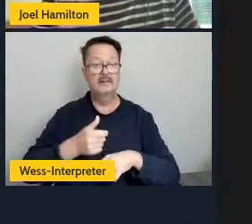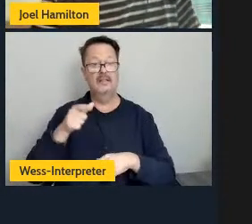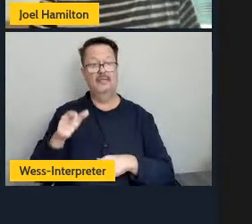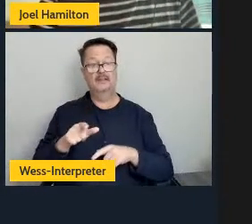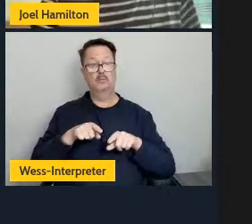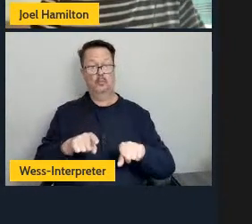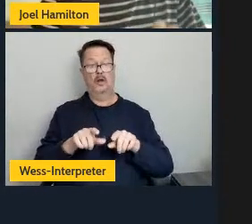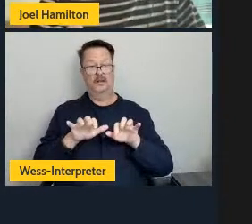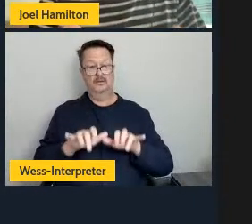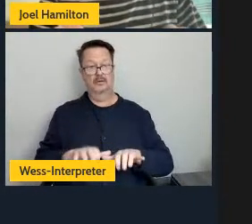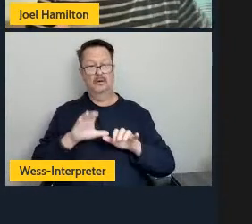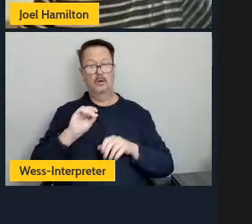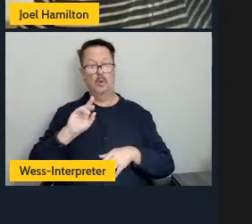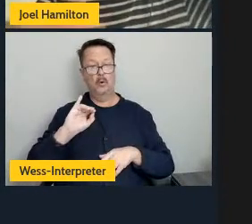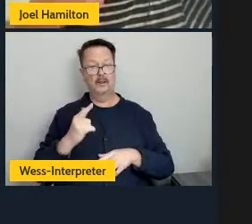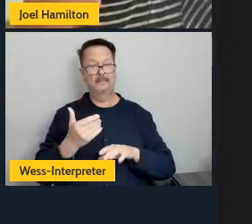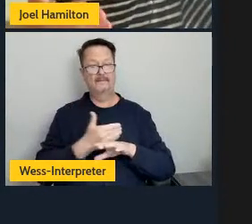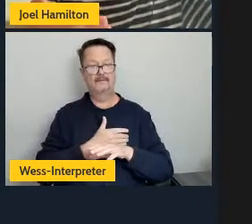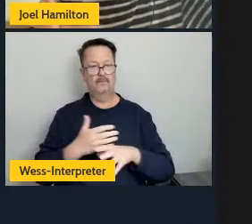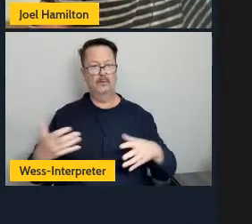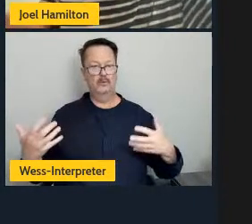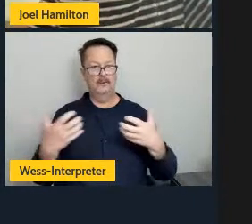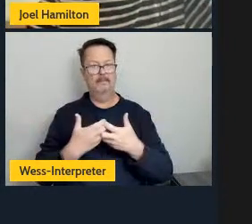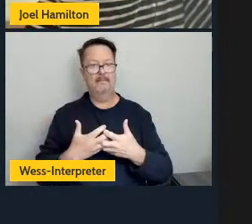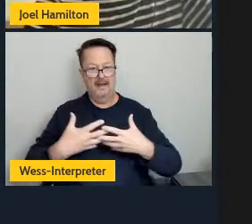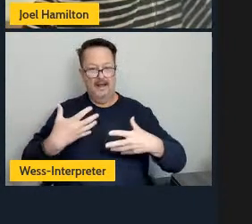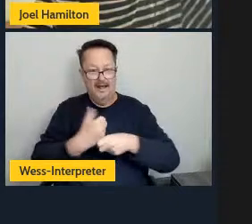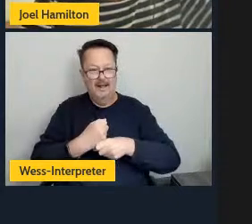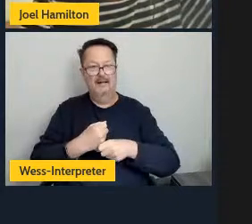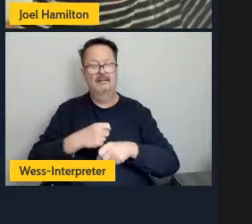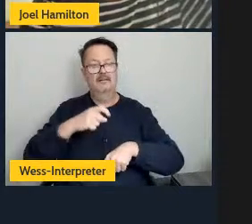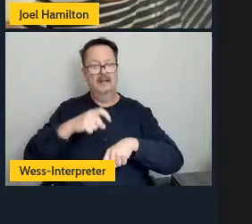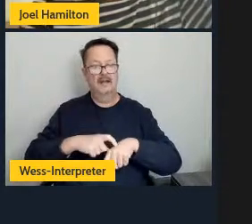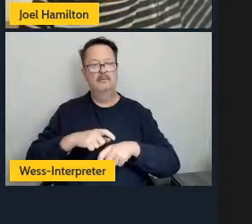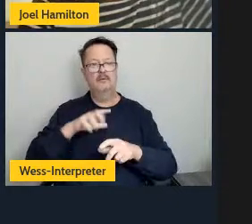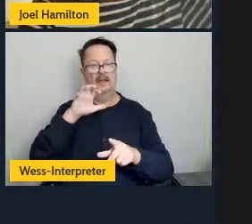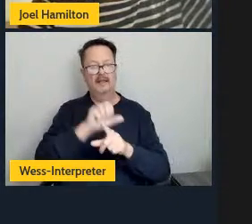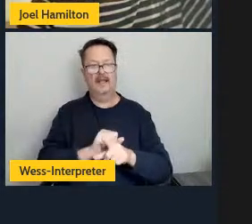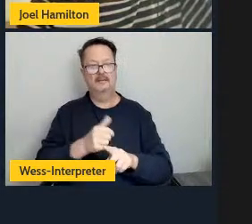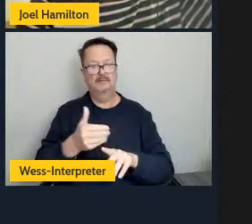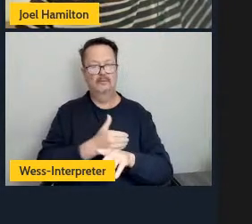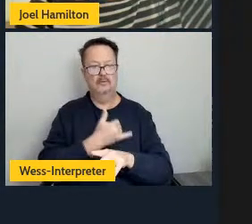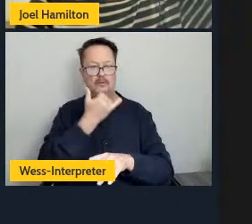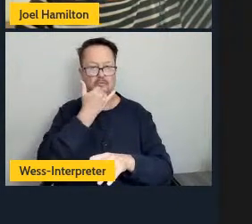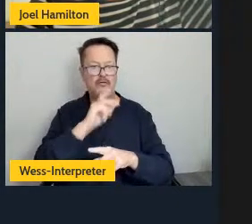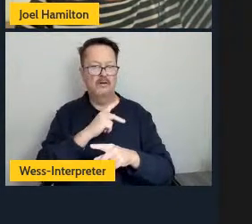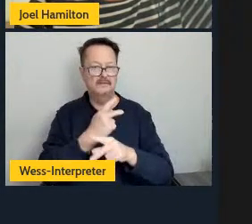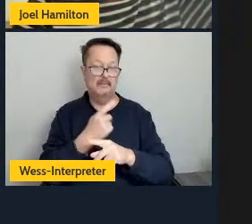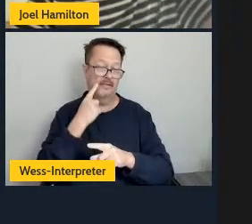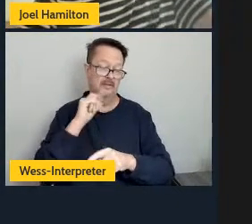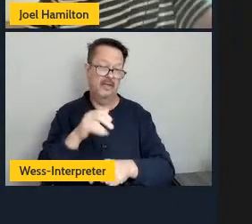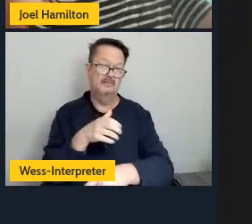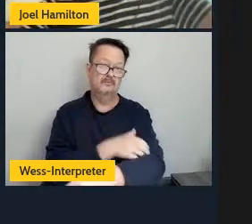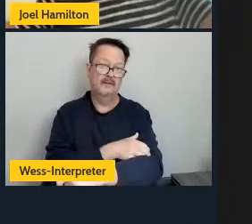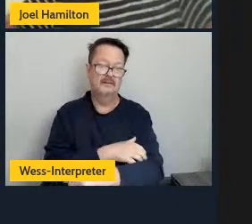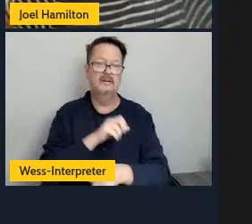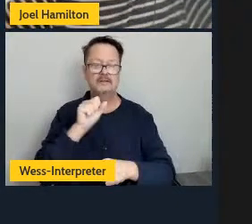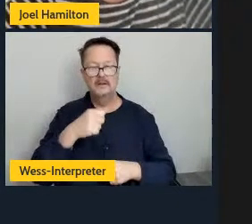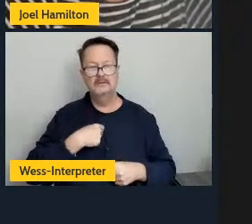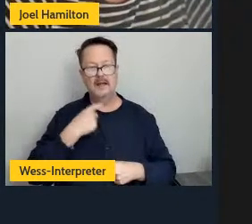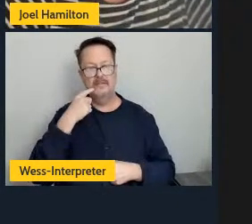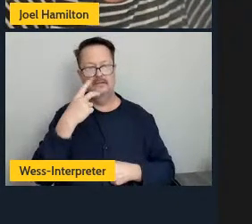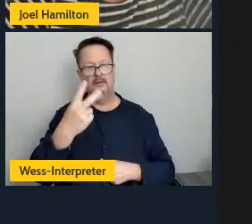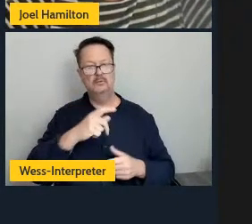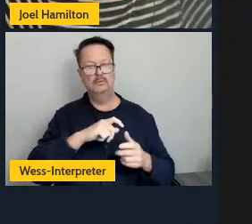essentially, or before compile time, you're able to determine that the SK was of the wrong type, which I think is pretty powerful. So yeah, so I think the two